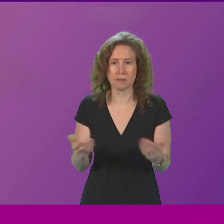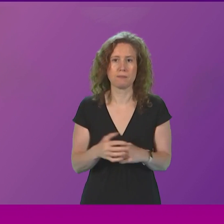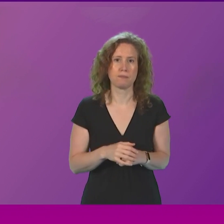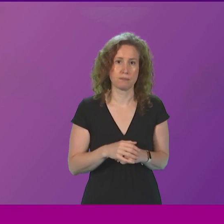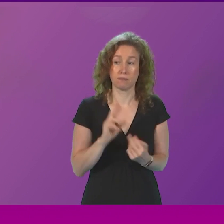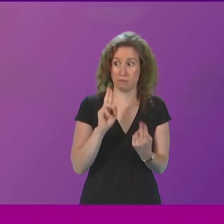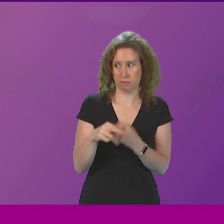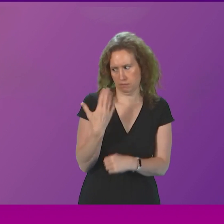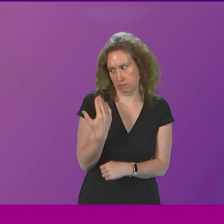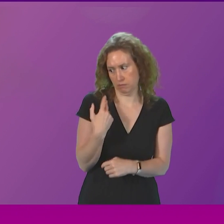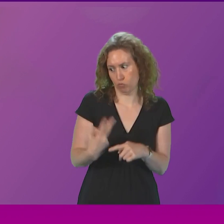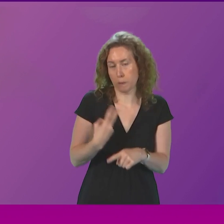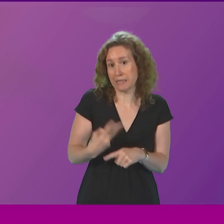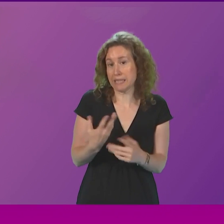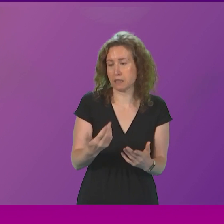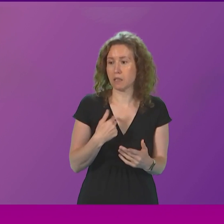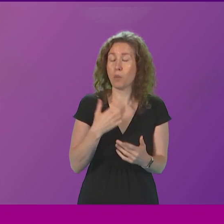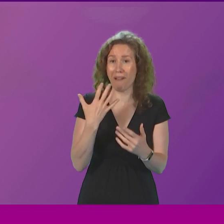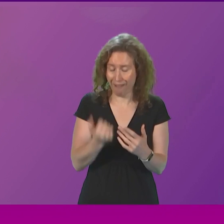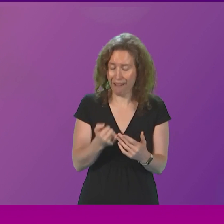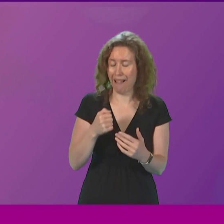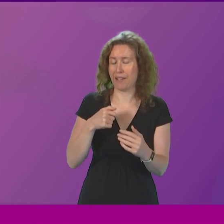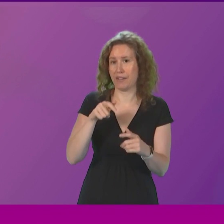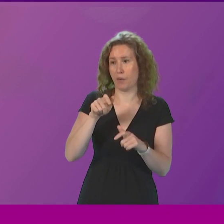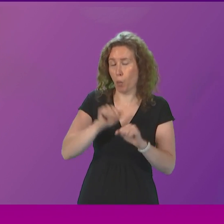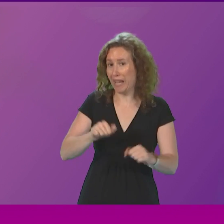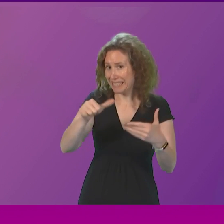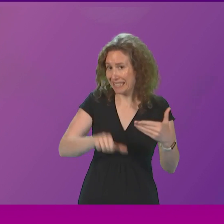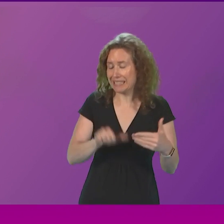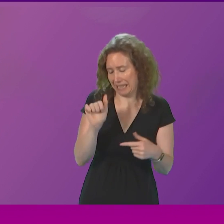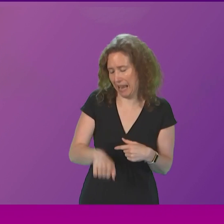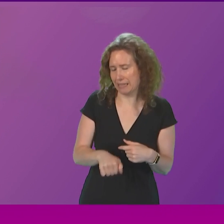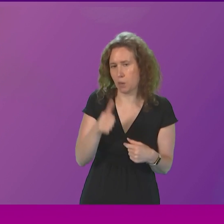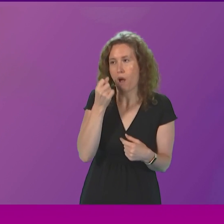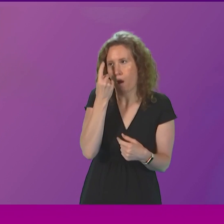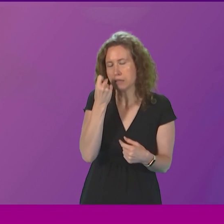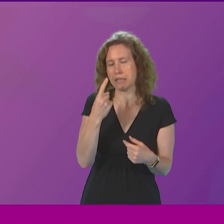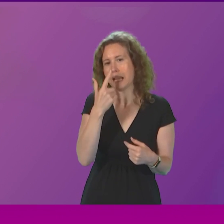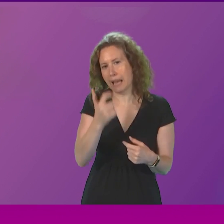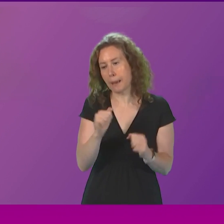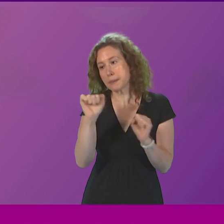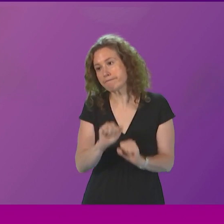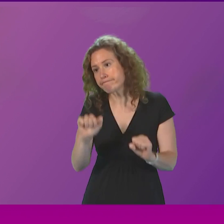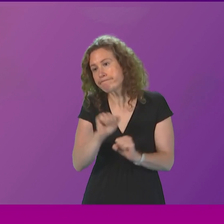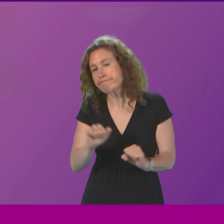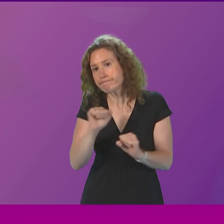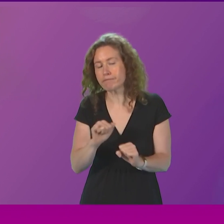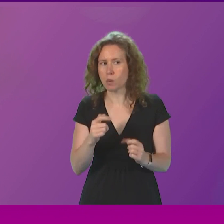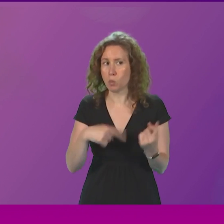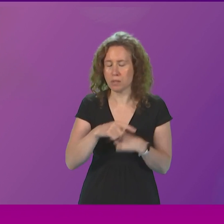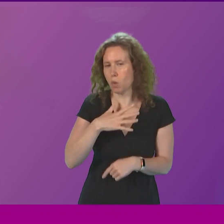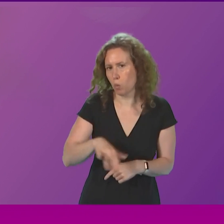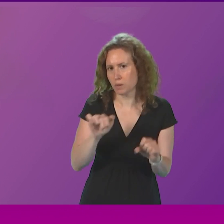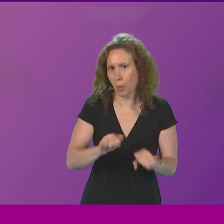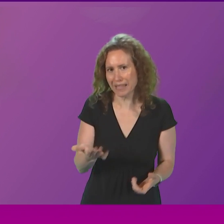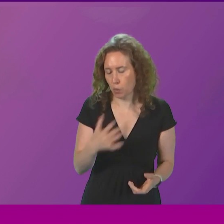say what I said a moment ago, that of course there are backlogs that are being worked on, so I understand where there may be slightly longer waits than any of us